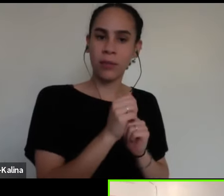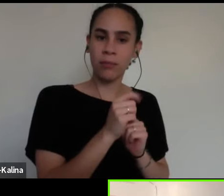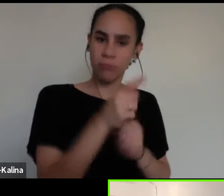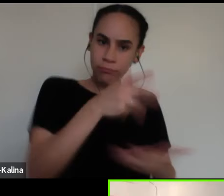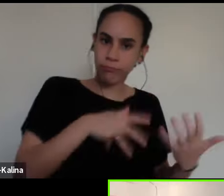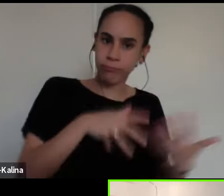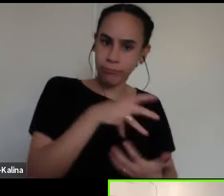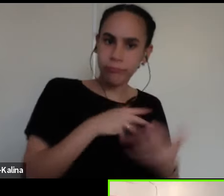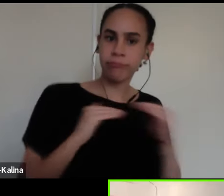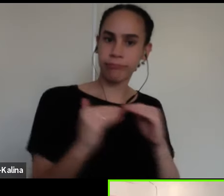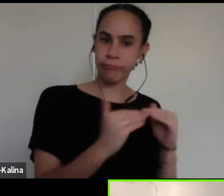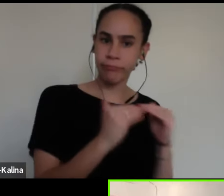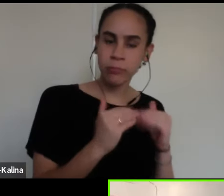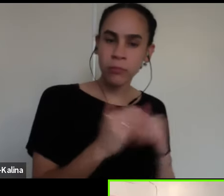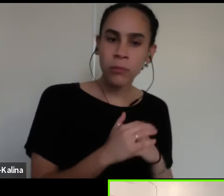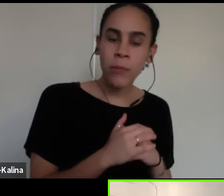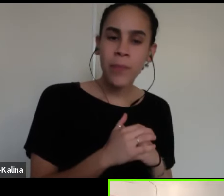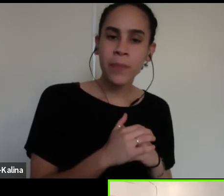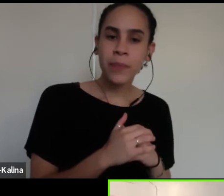you do